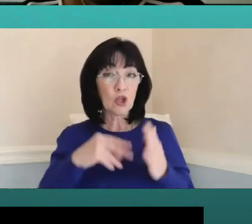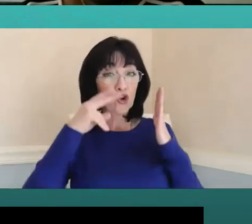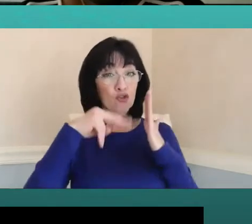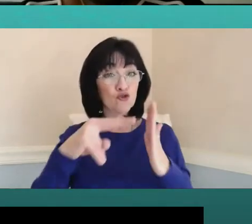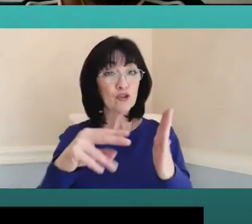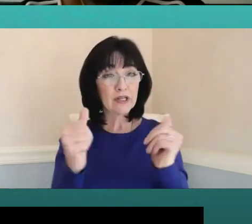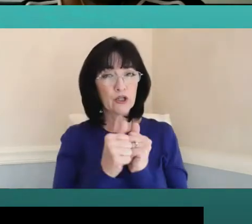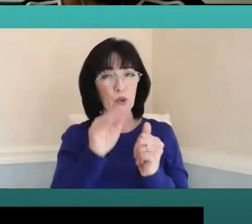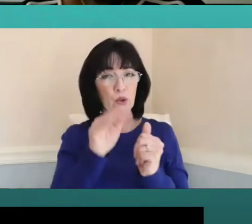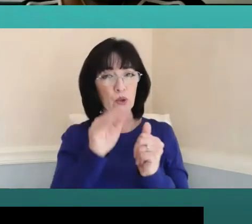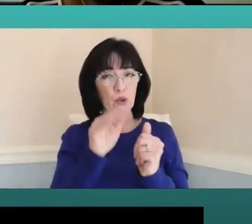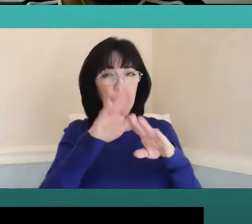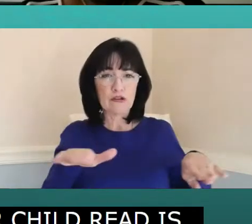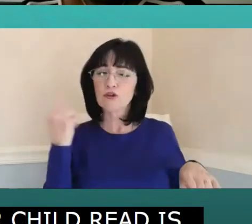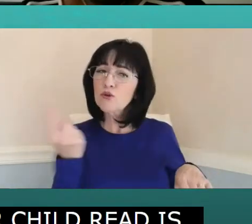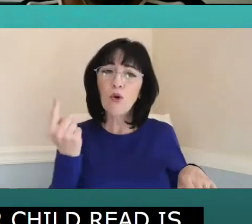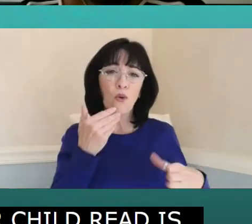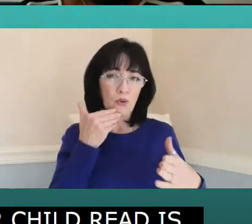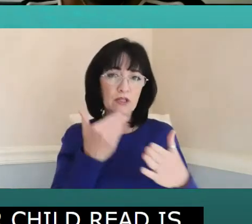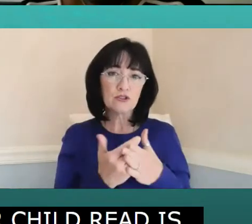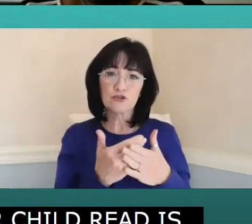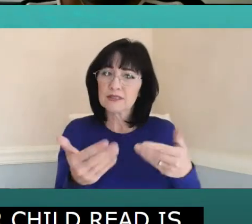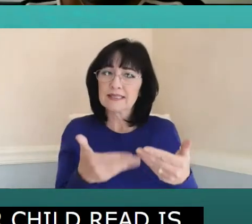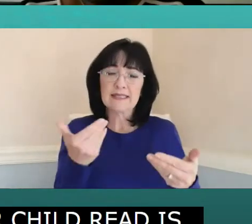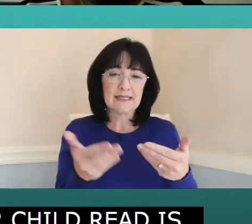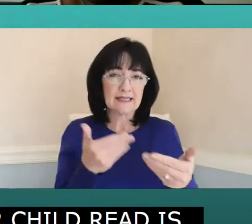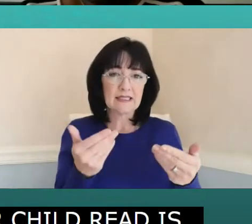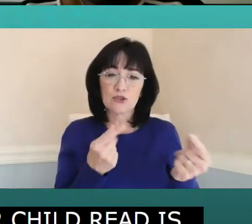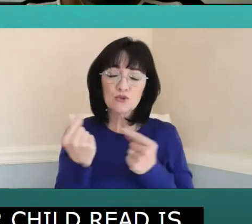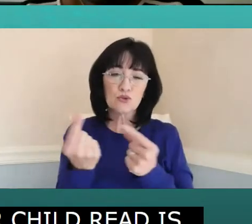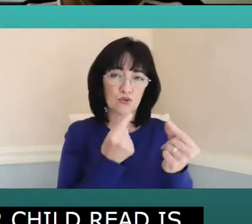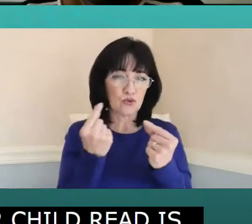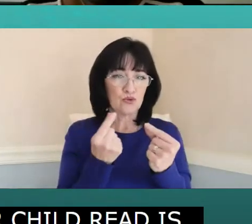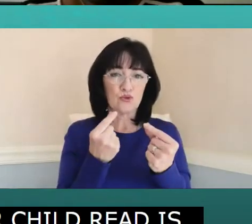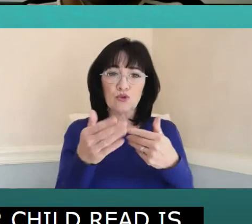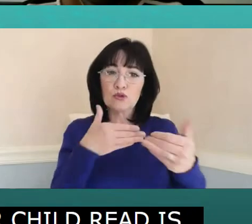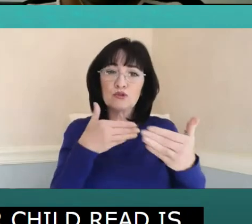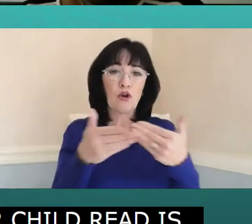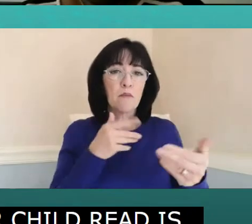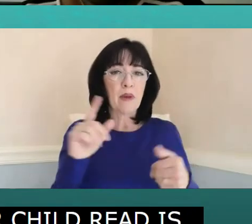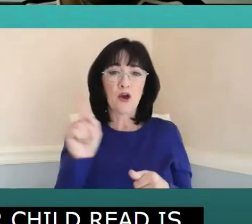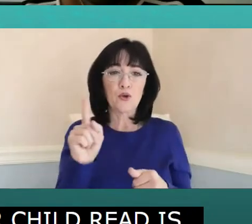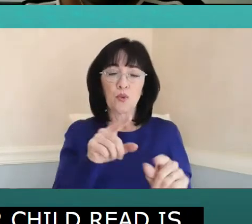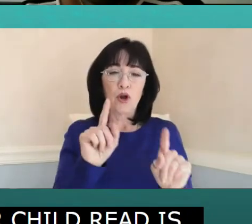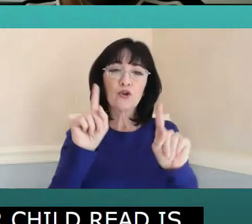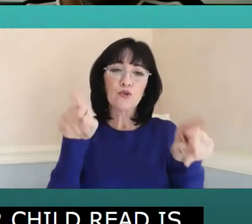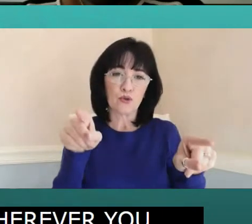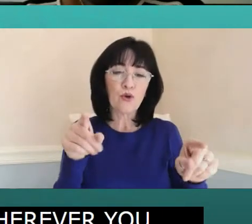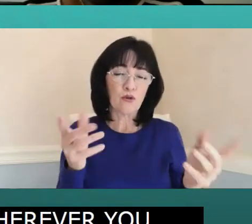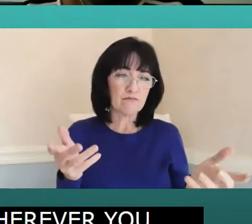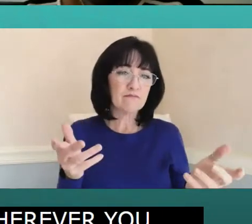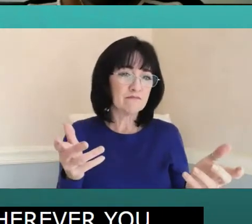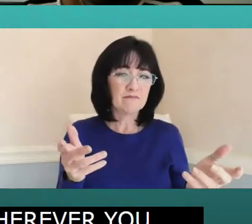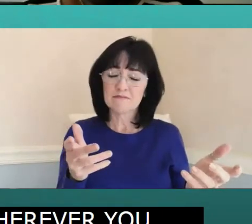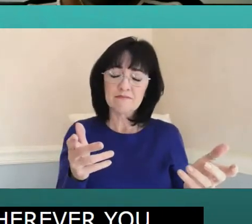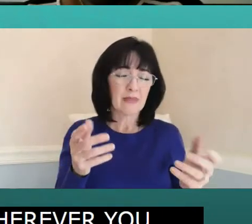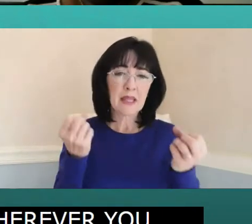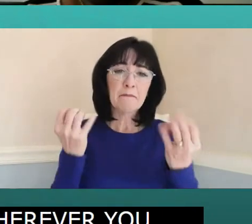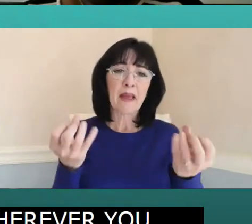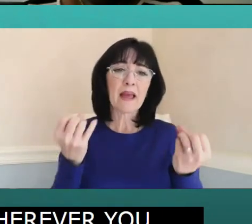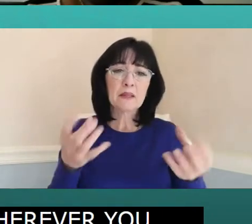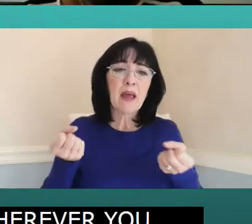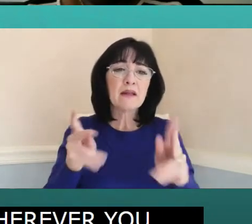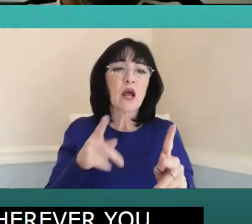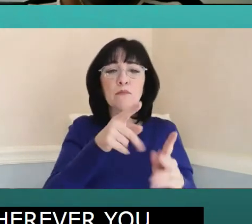good tactic. And it's so easy to do wherever you are, so many opportunities to read anything. You